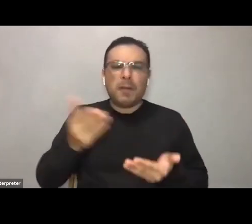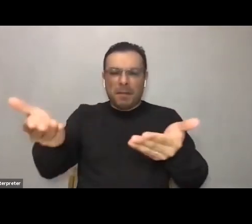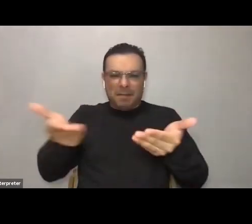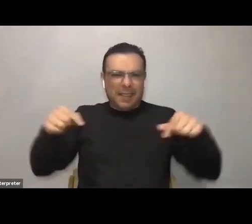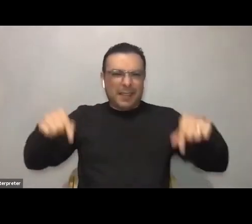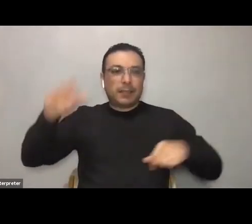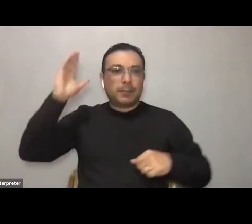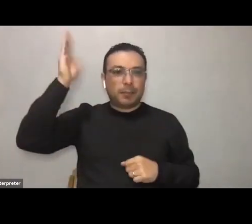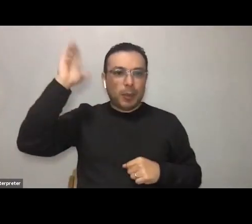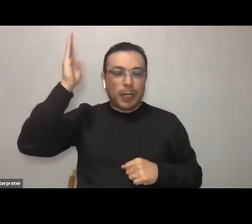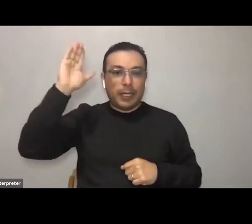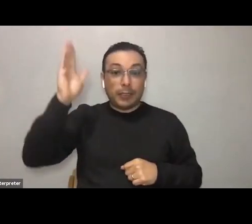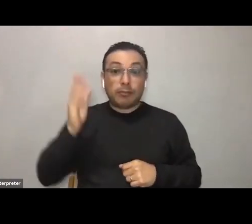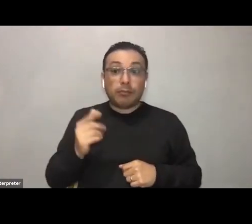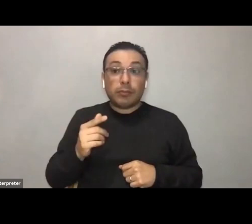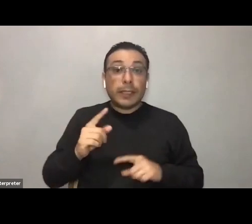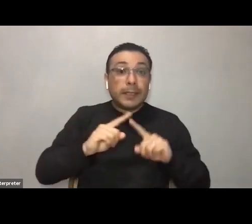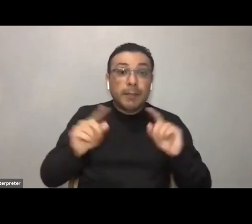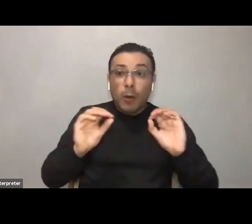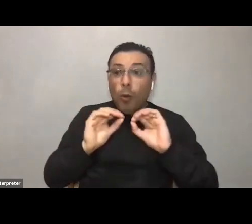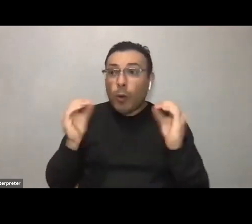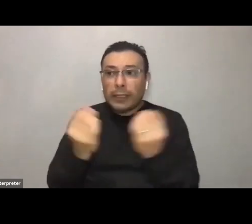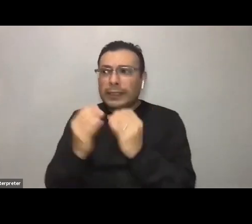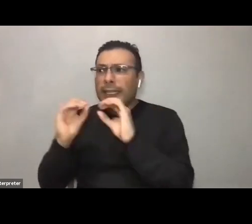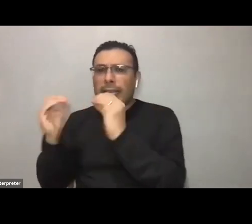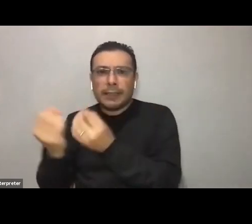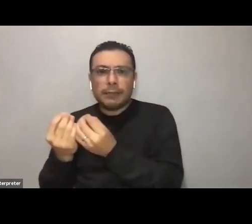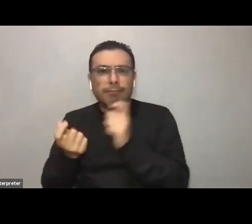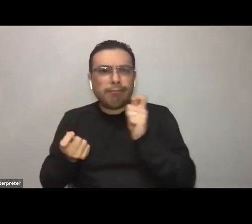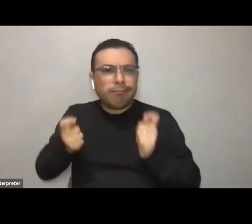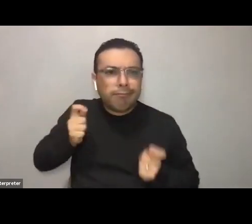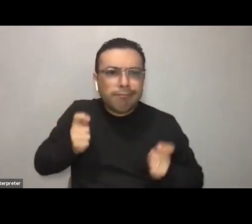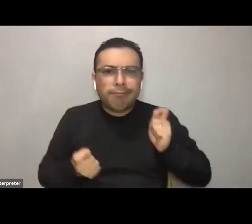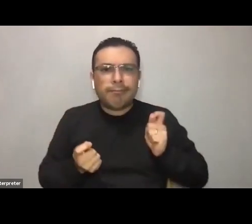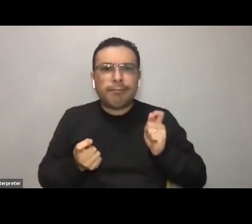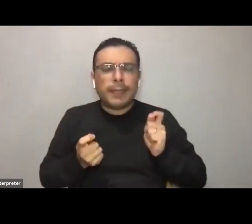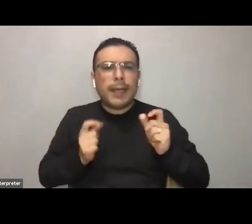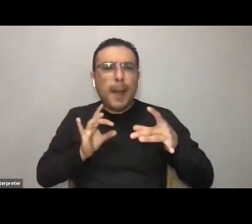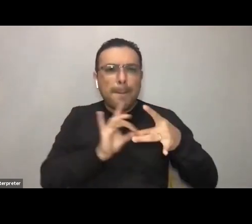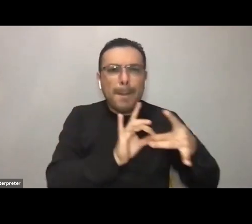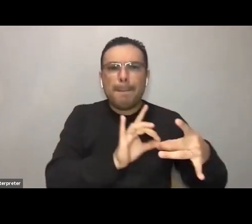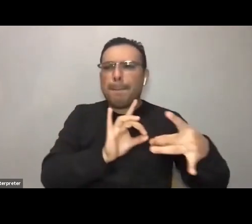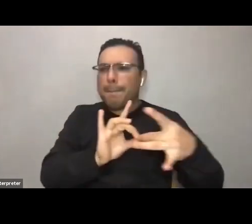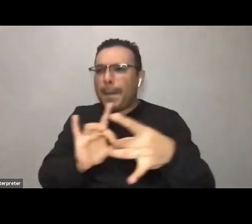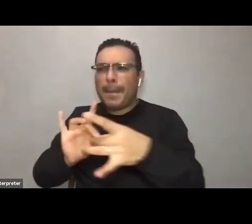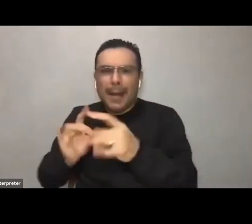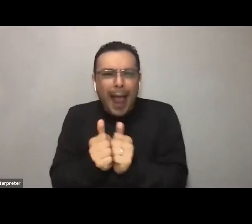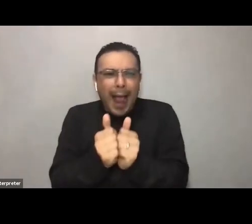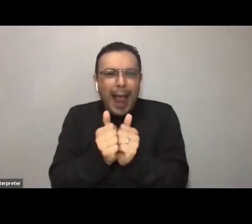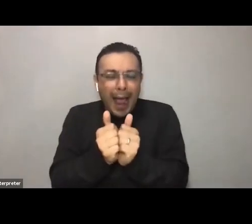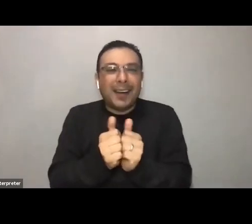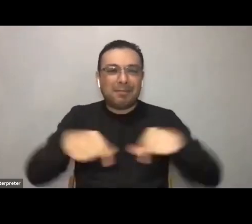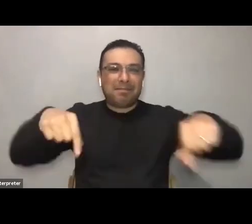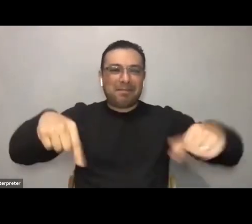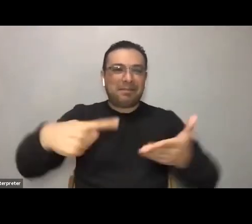Organizations Can Adapt and Connect. This is one of a series of panel conversations that we are having and we're so